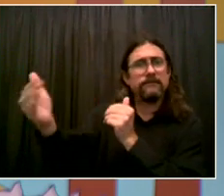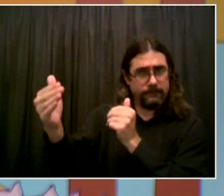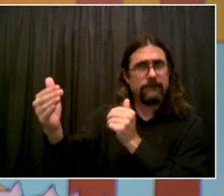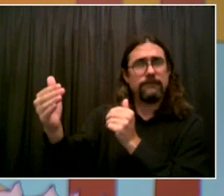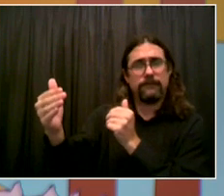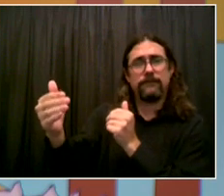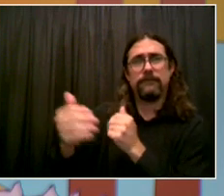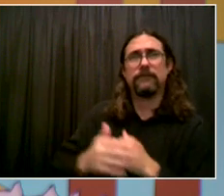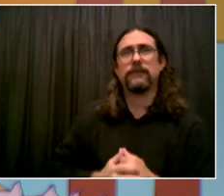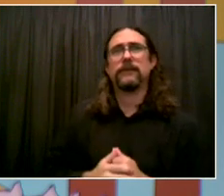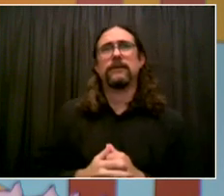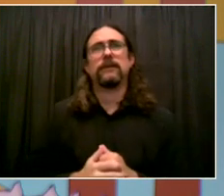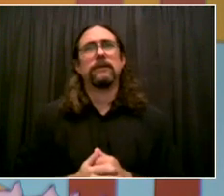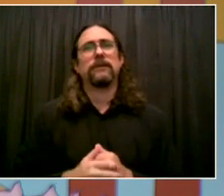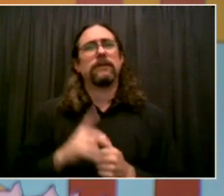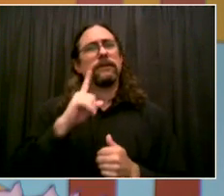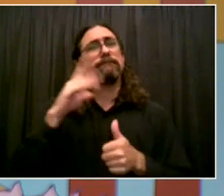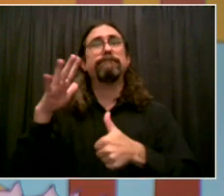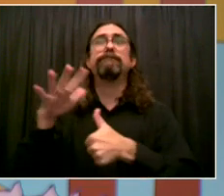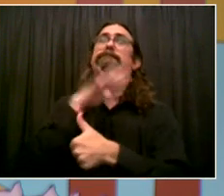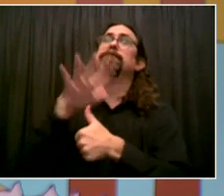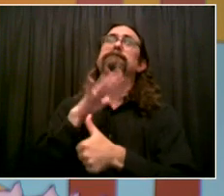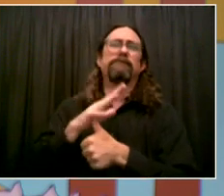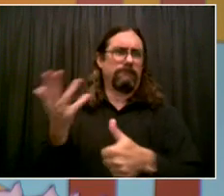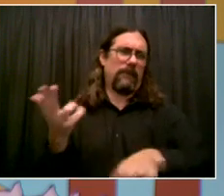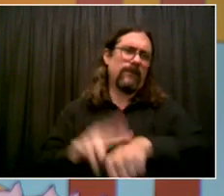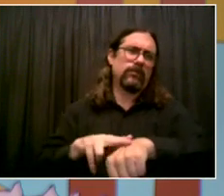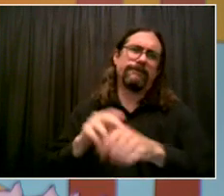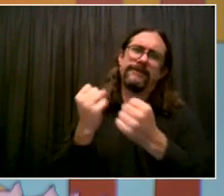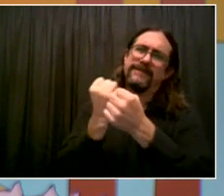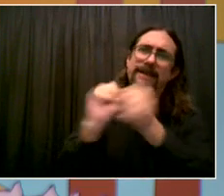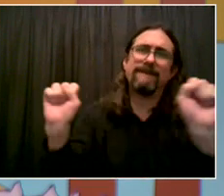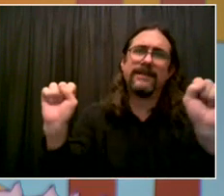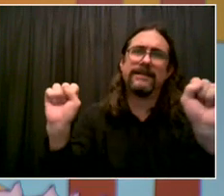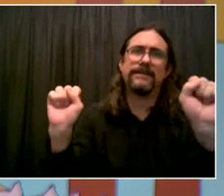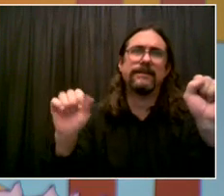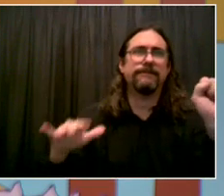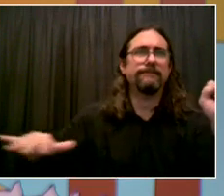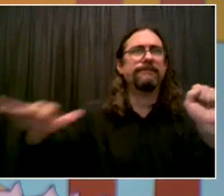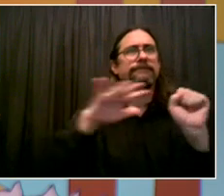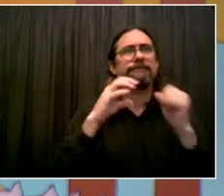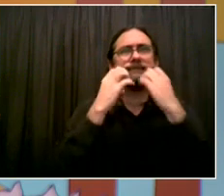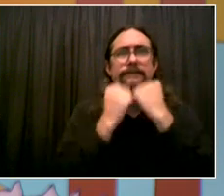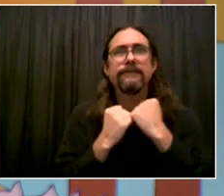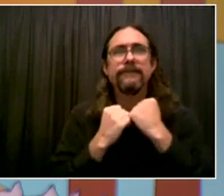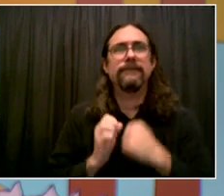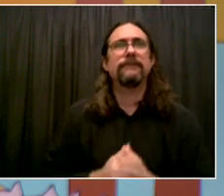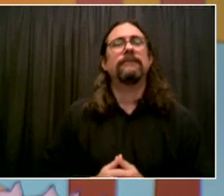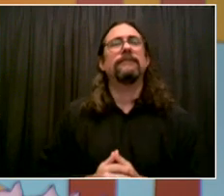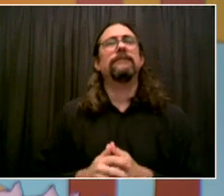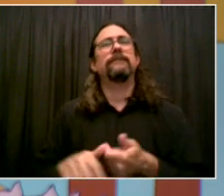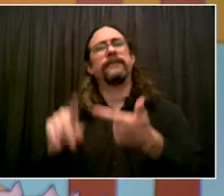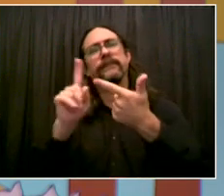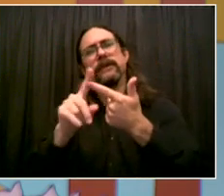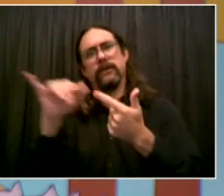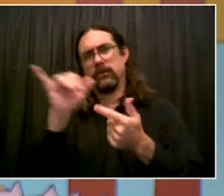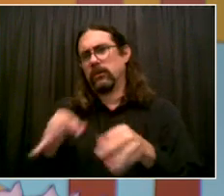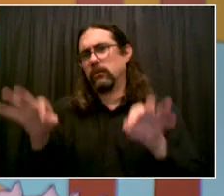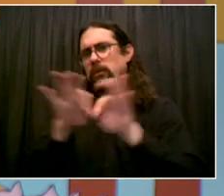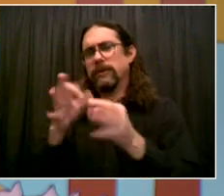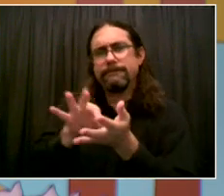community. Second, maximizing the number of kids in school every day, making sure there's a continuity, avoiding